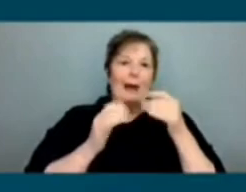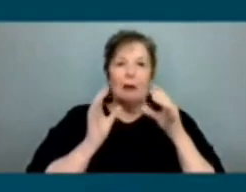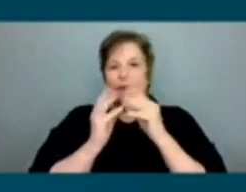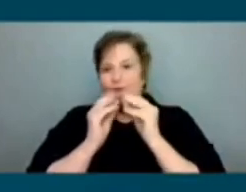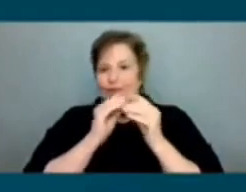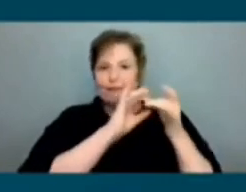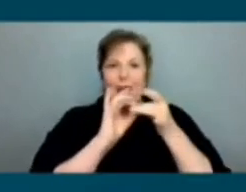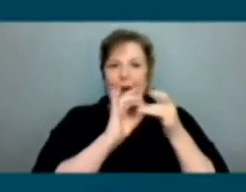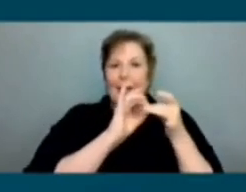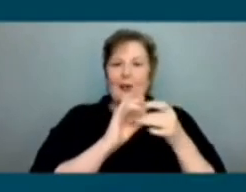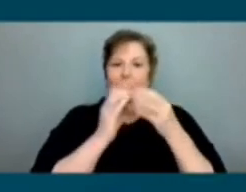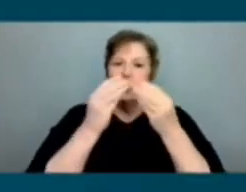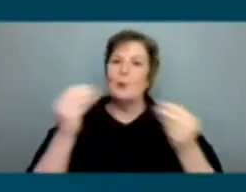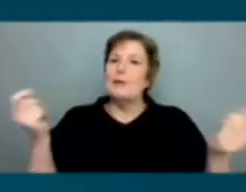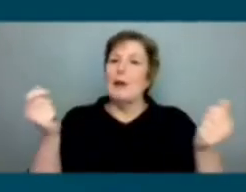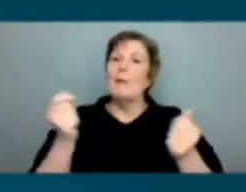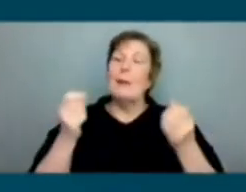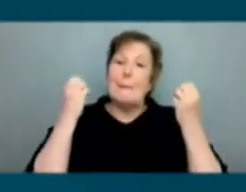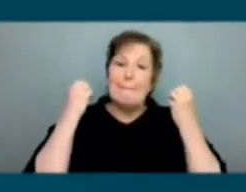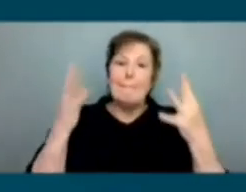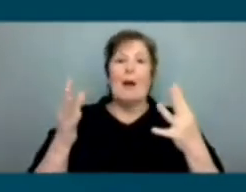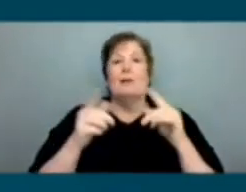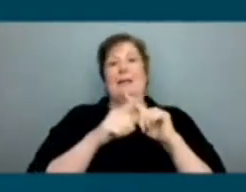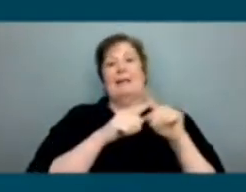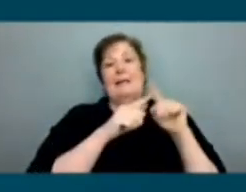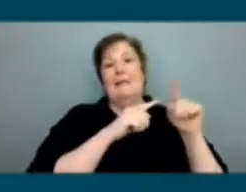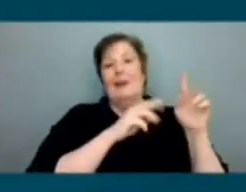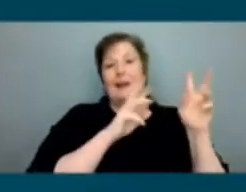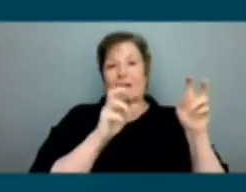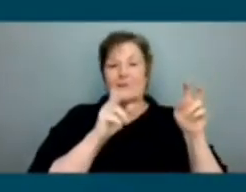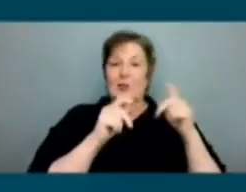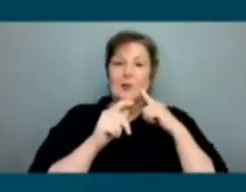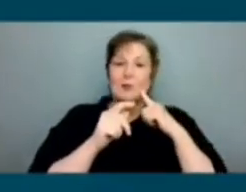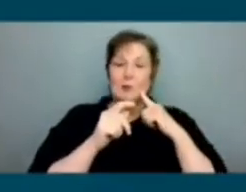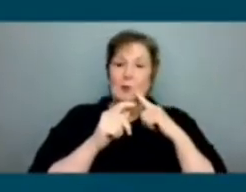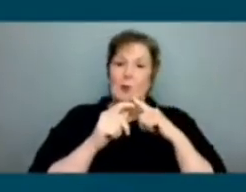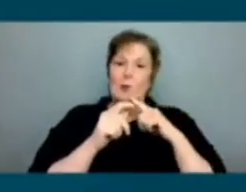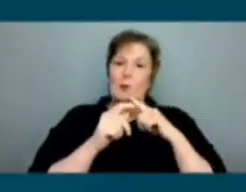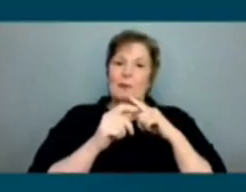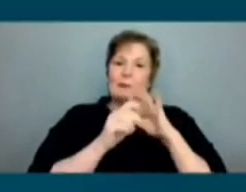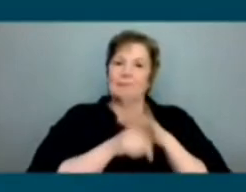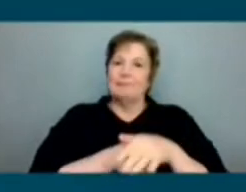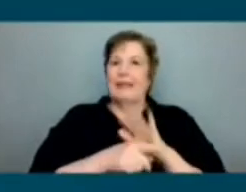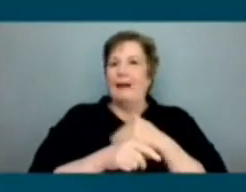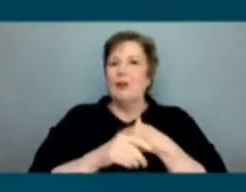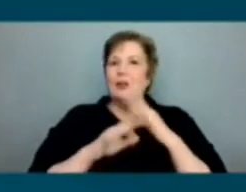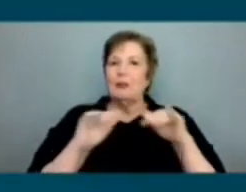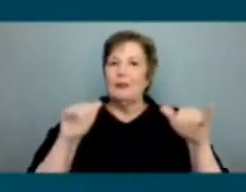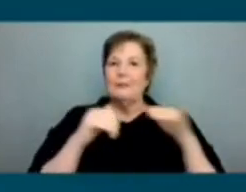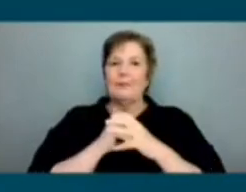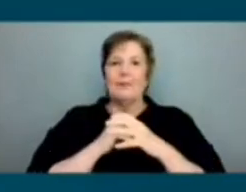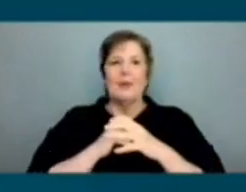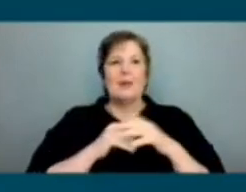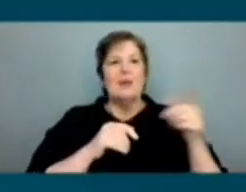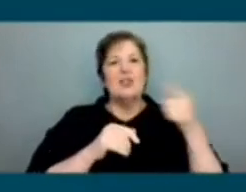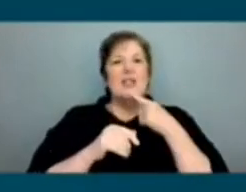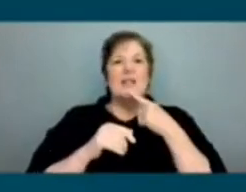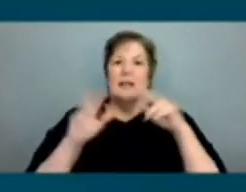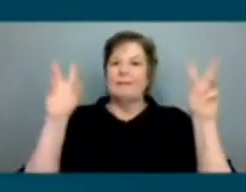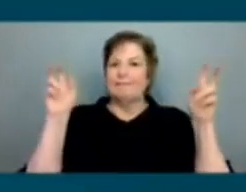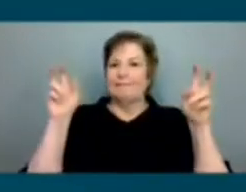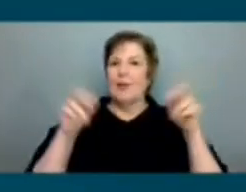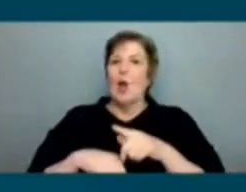the multiple systemic issues that hold back our children. And she said, quote, "Who should be accountable for the